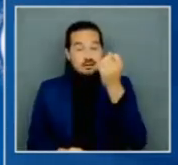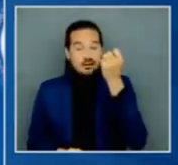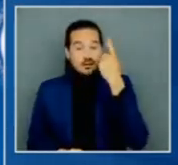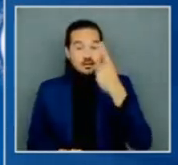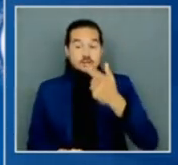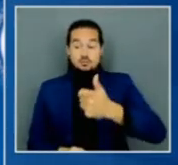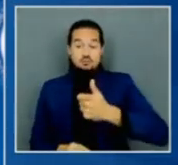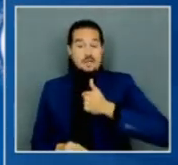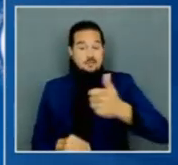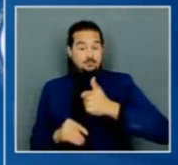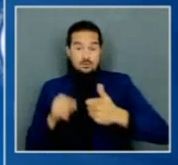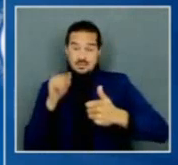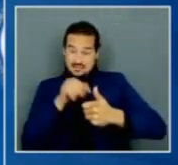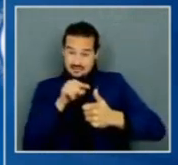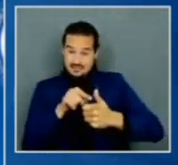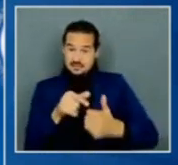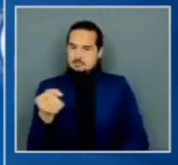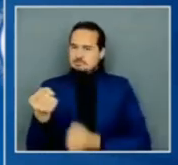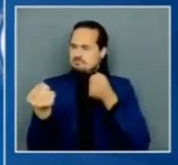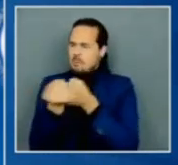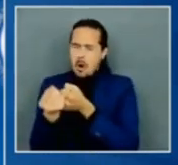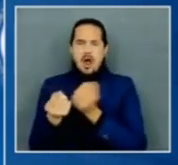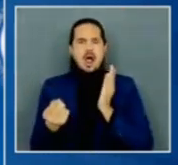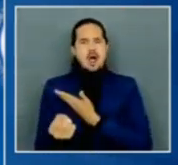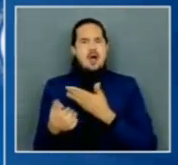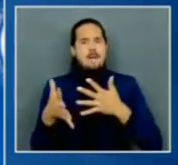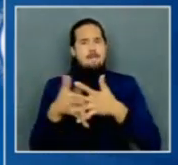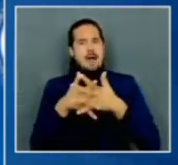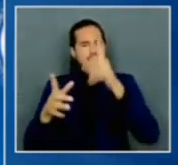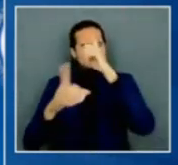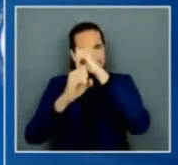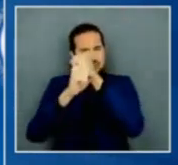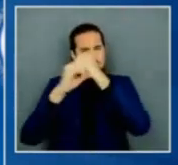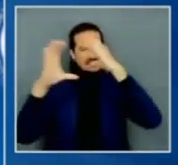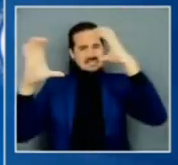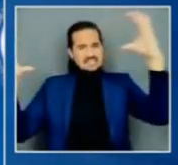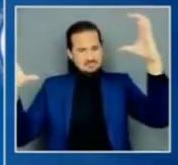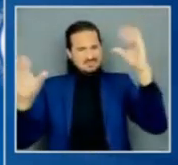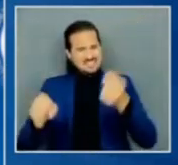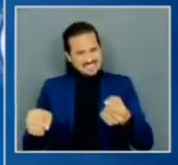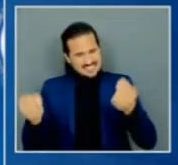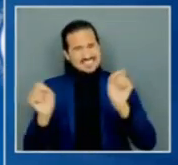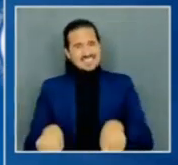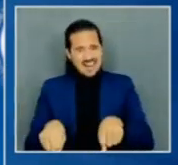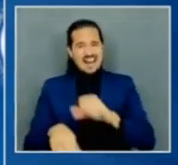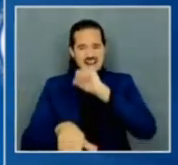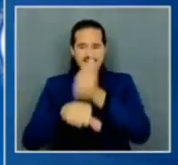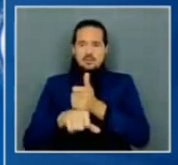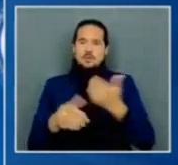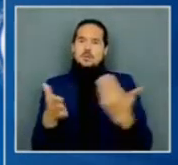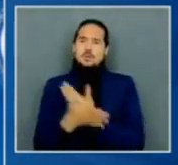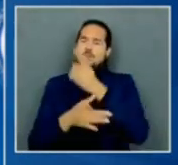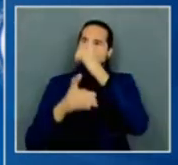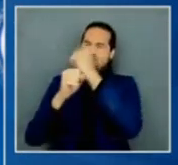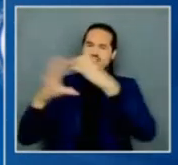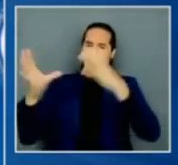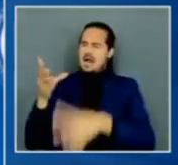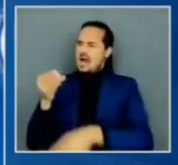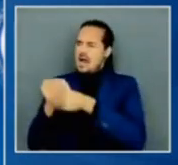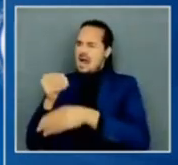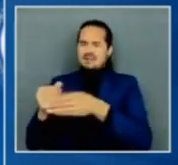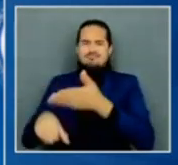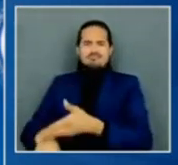the American dream possible, getting people and goods to where they need to be, directly and indirectly creating